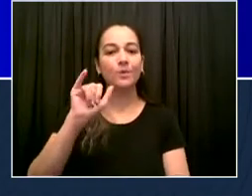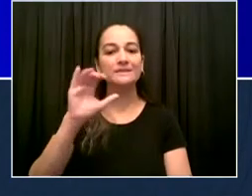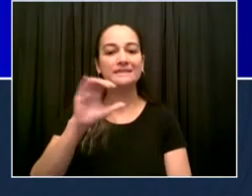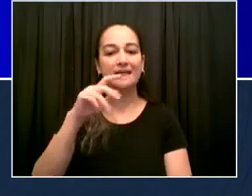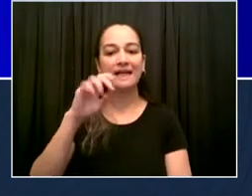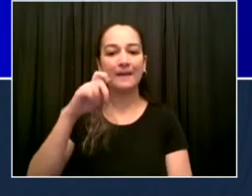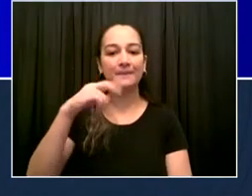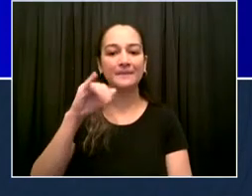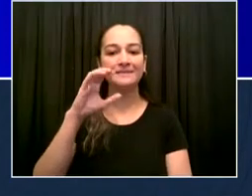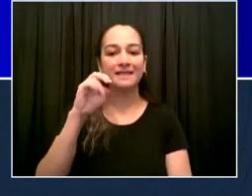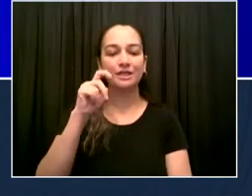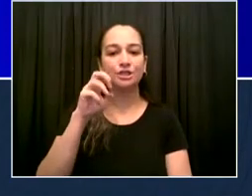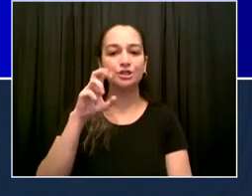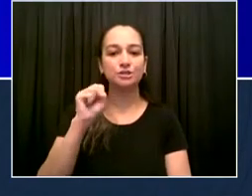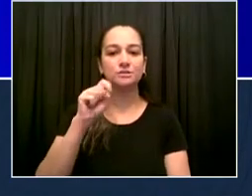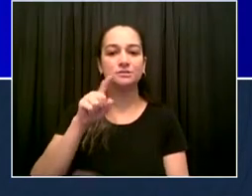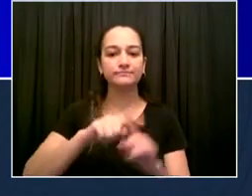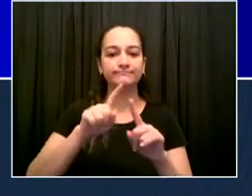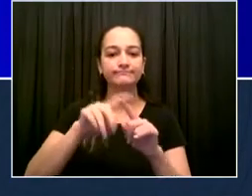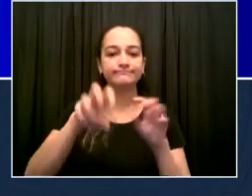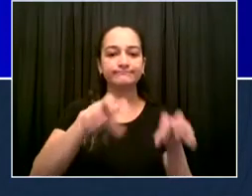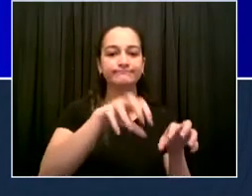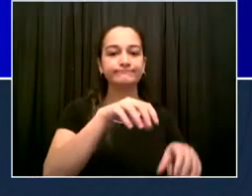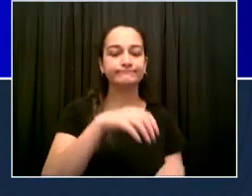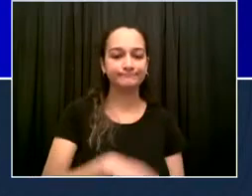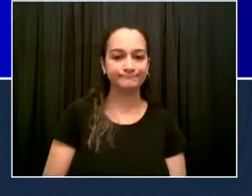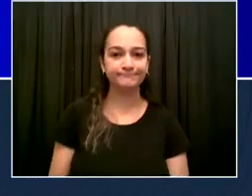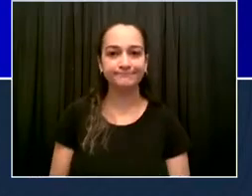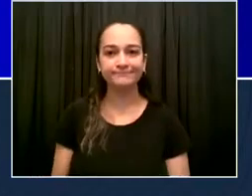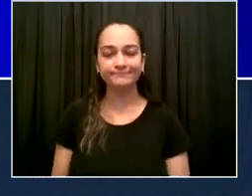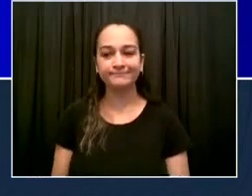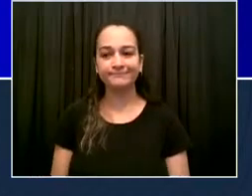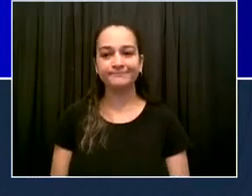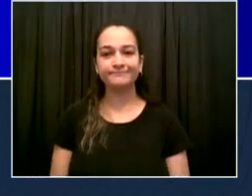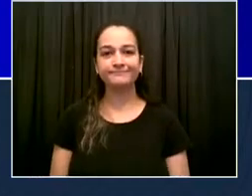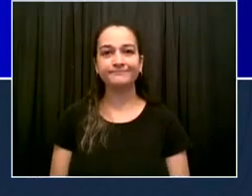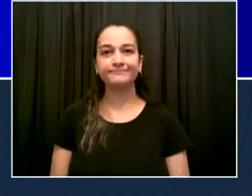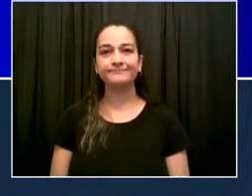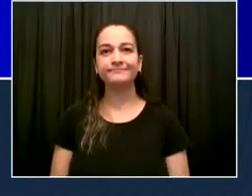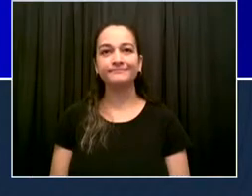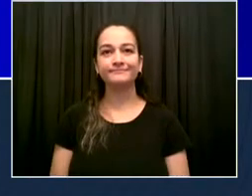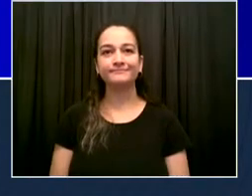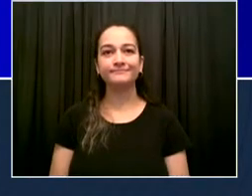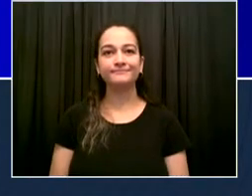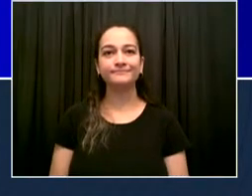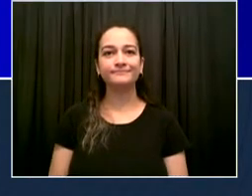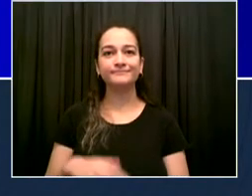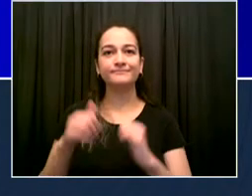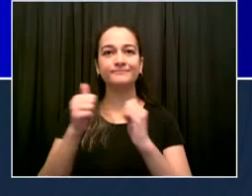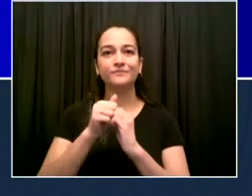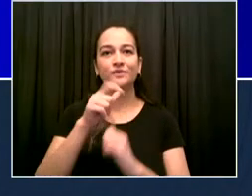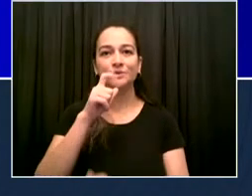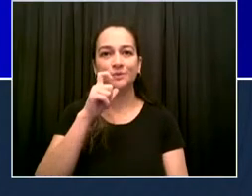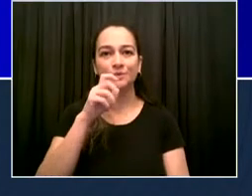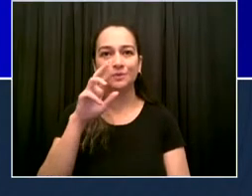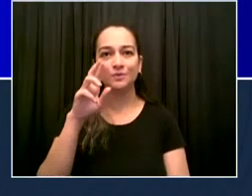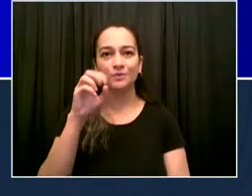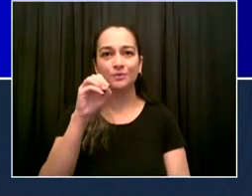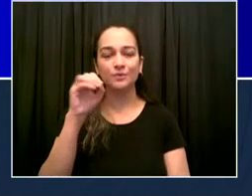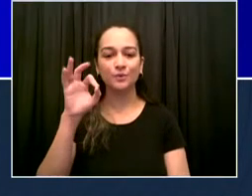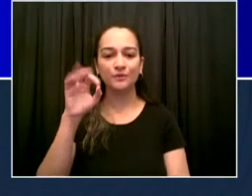at 6:30. And Rooftop Films screening the New York City premiere of Netflix and Marcus A. Clarke's Blood